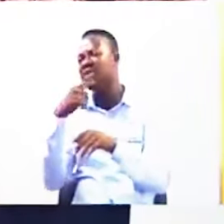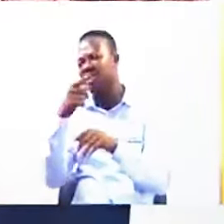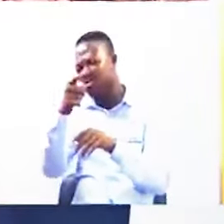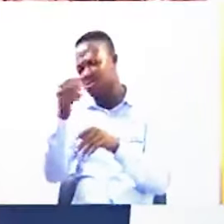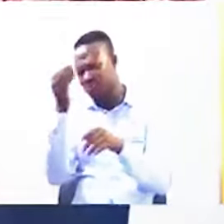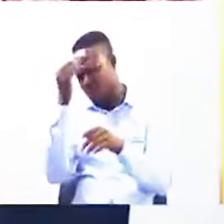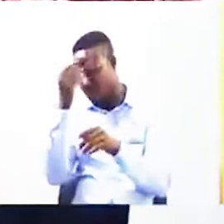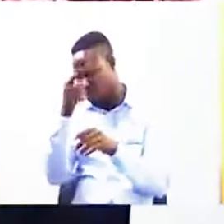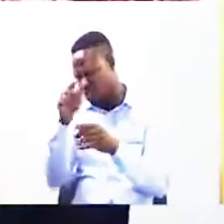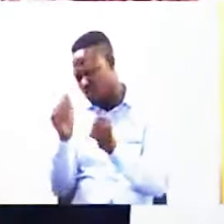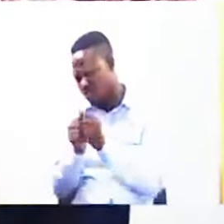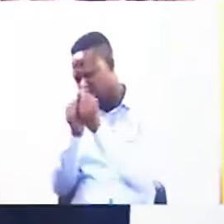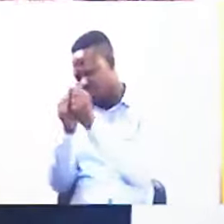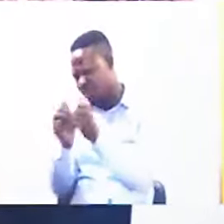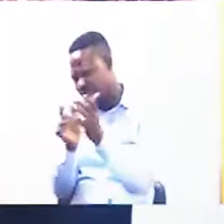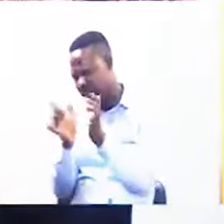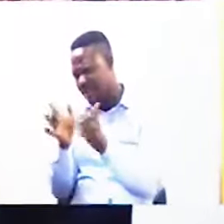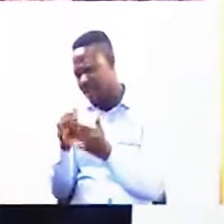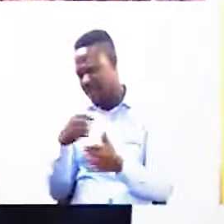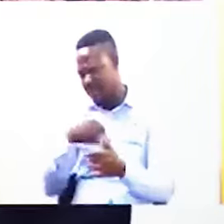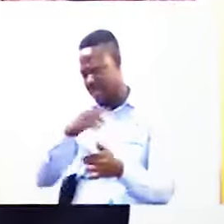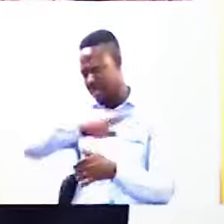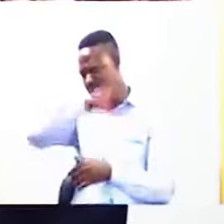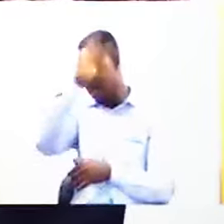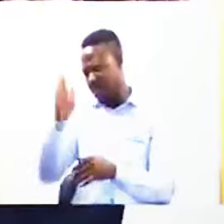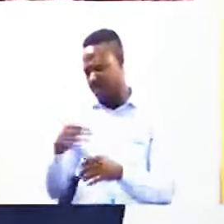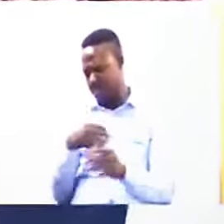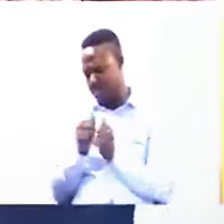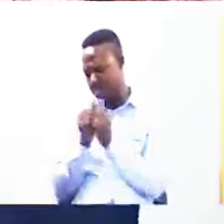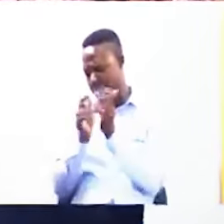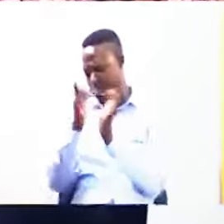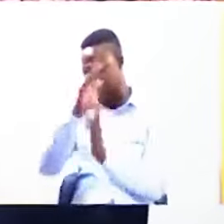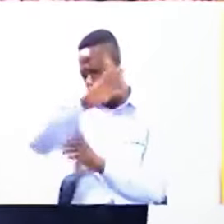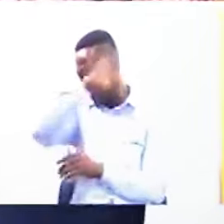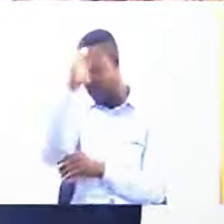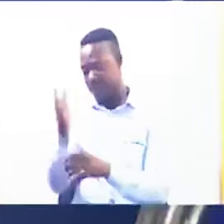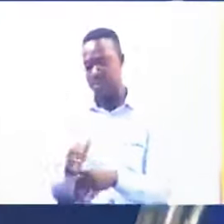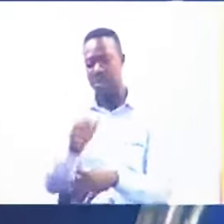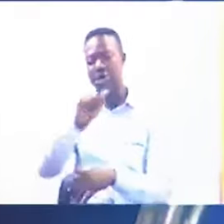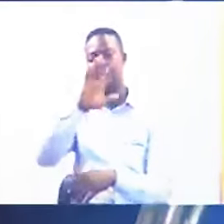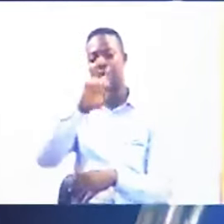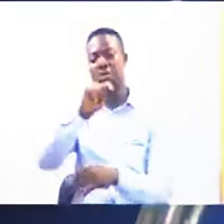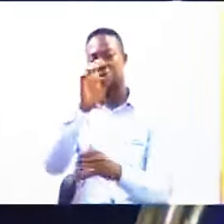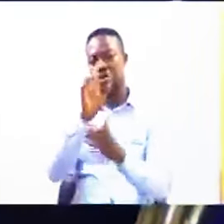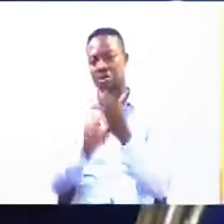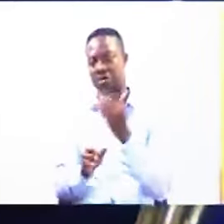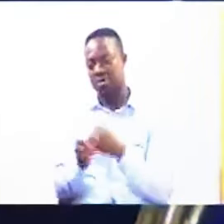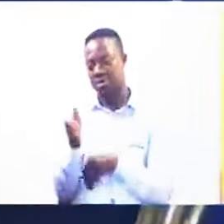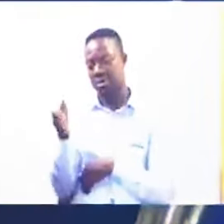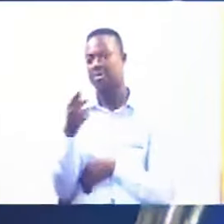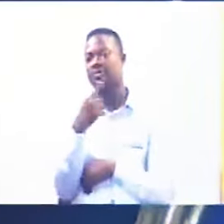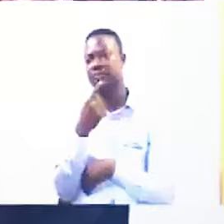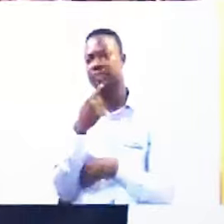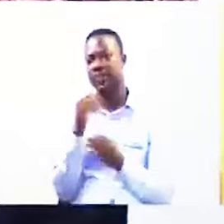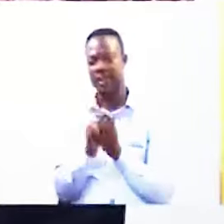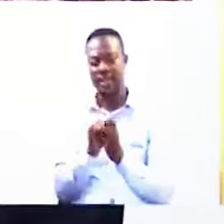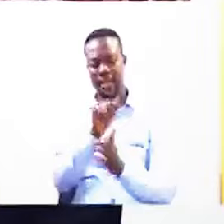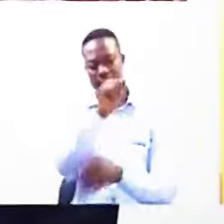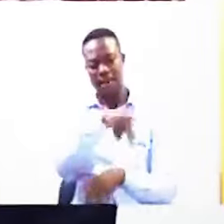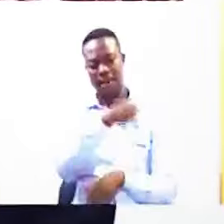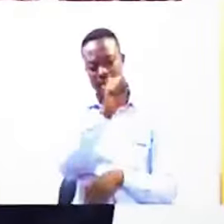dubako. Acts 11 from 1. Yes, I see if you move the kind of. The apostles and the